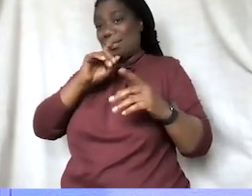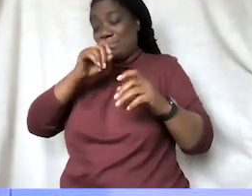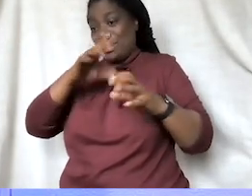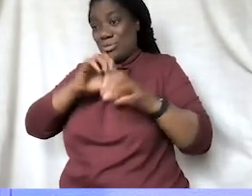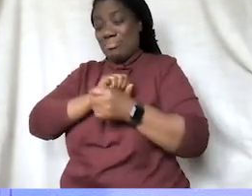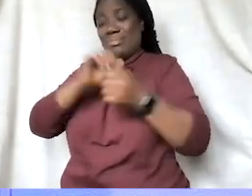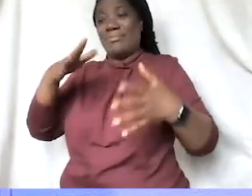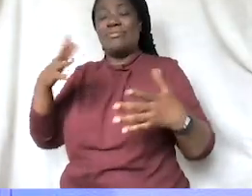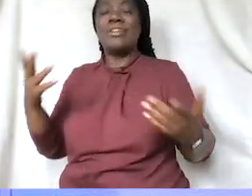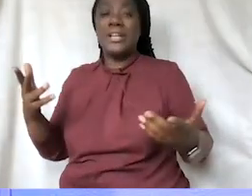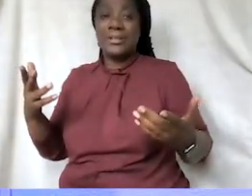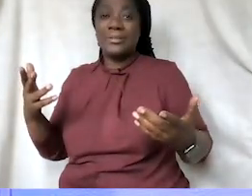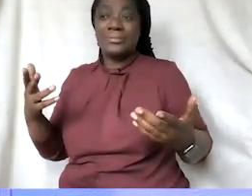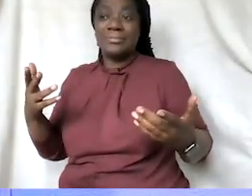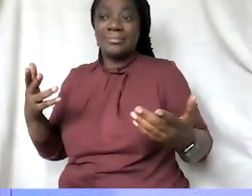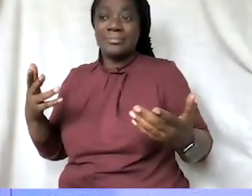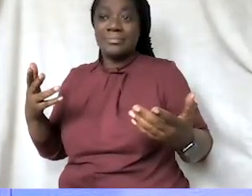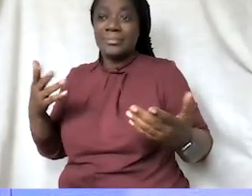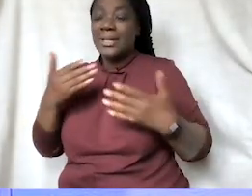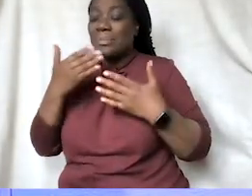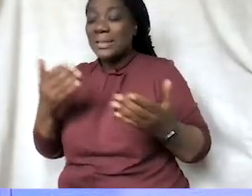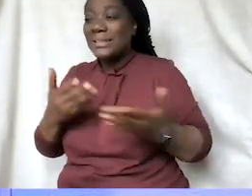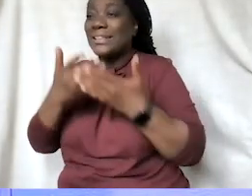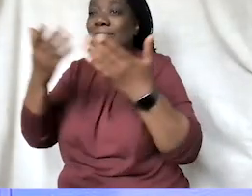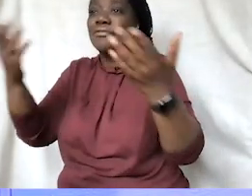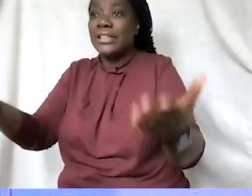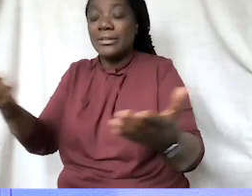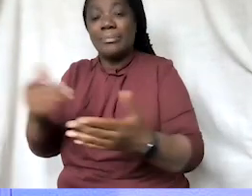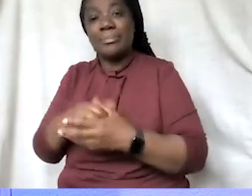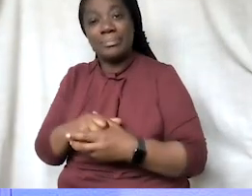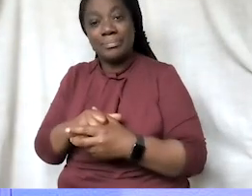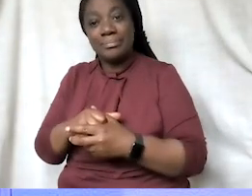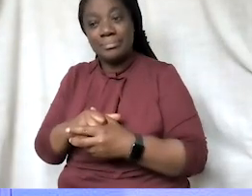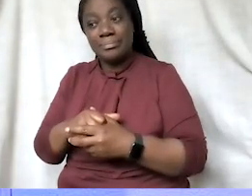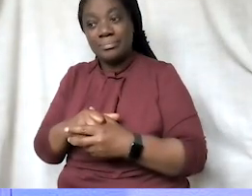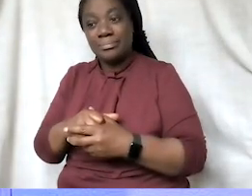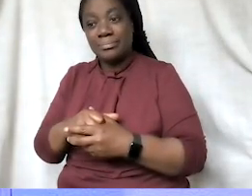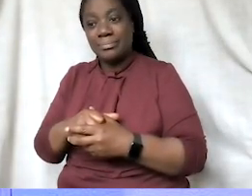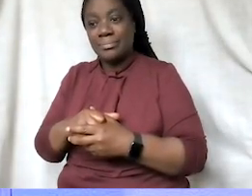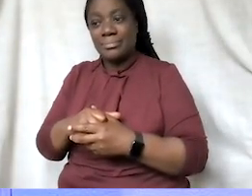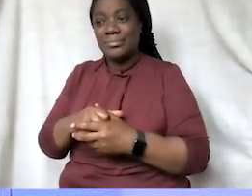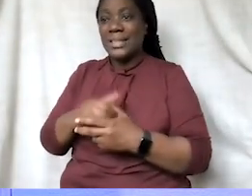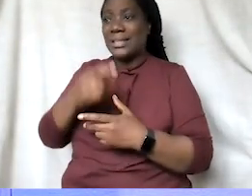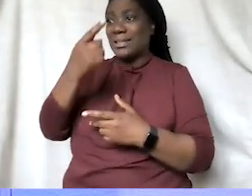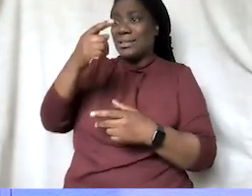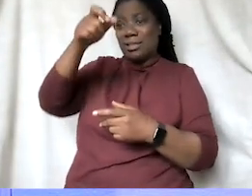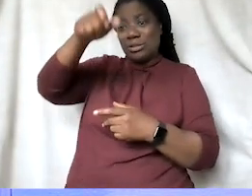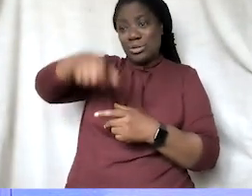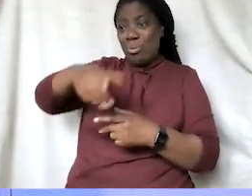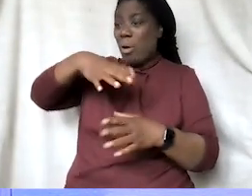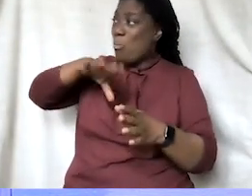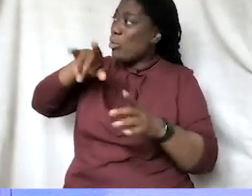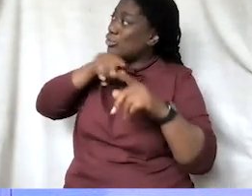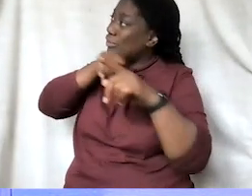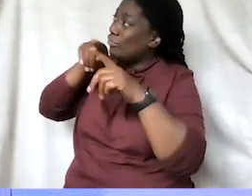your people with and grant them deliverance. There is someone tonight who wants to follow you, but they are